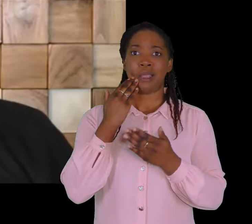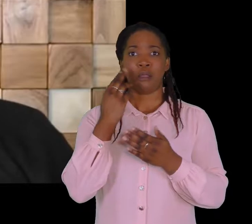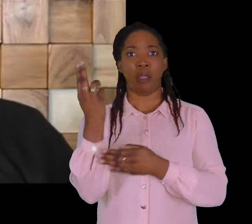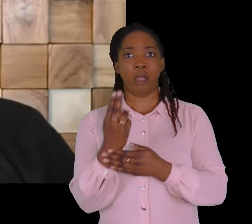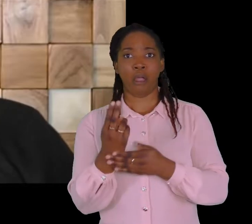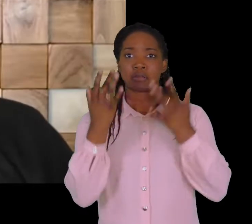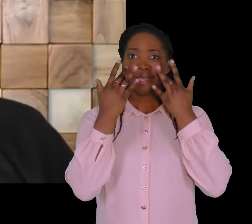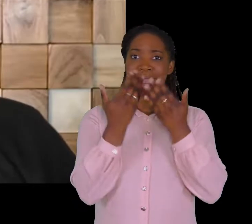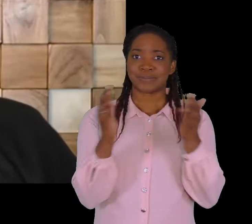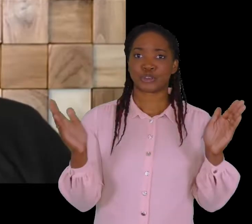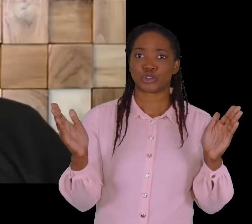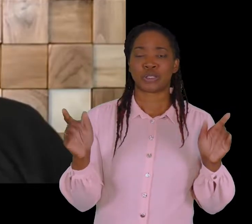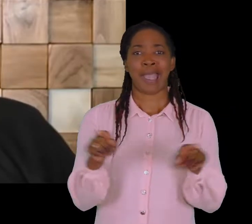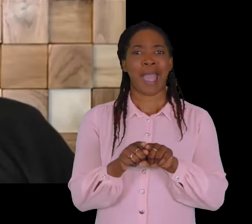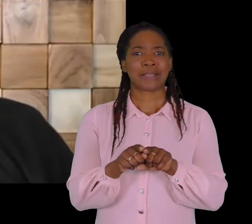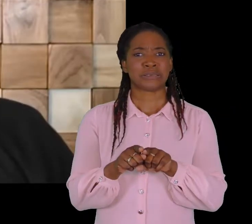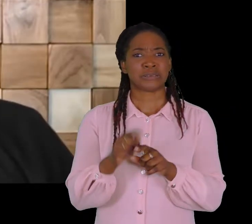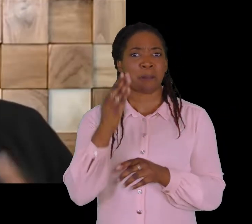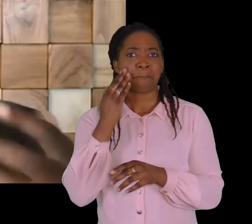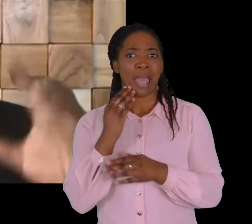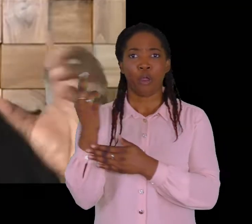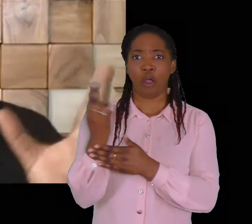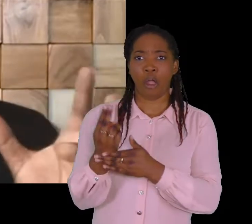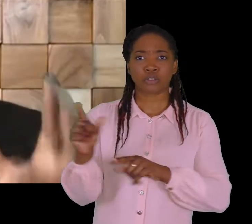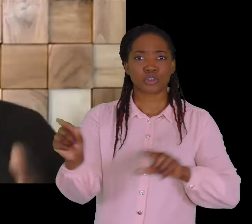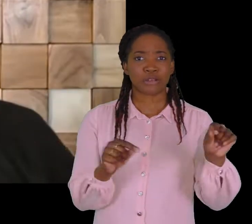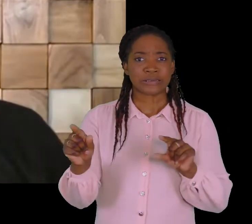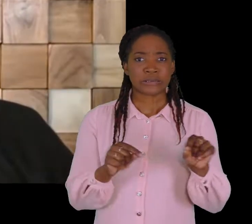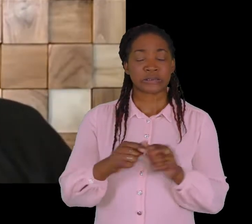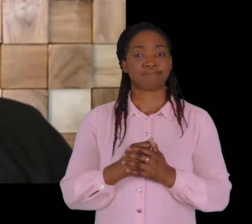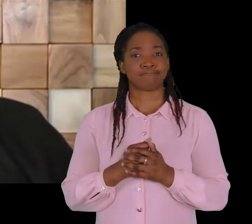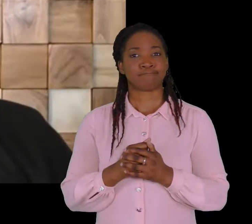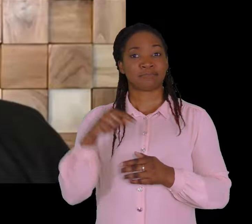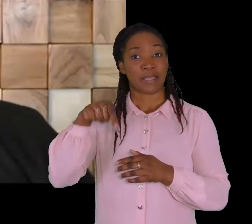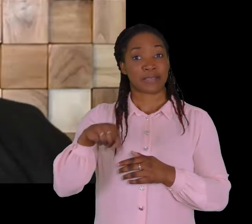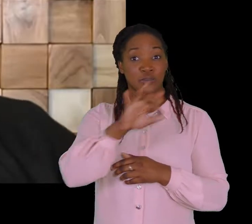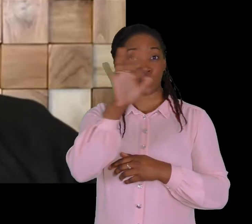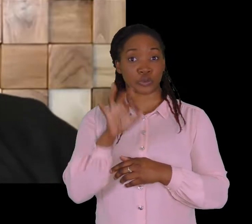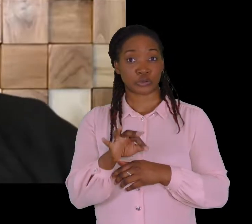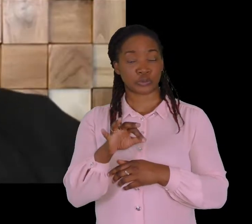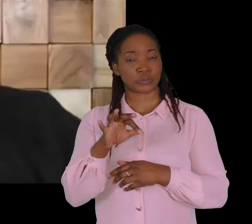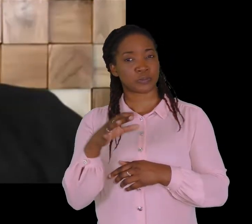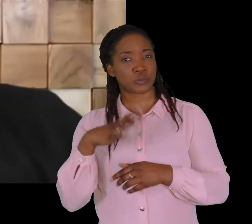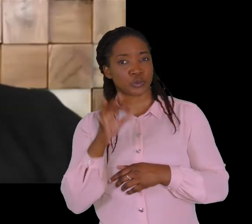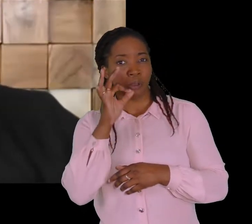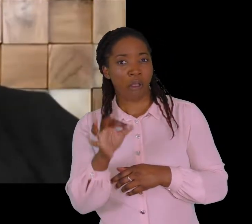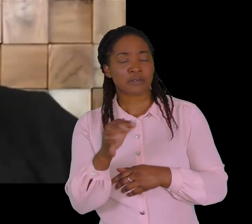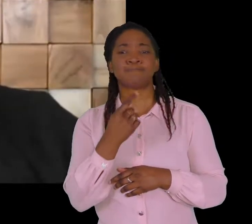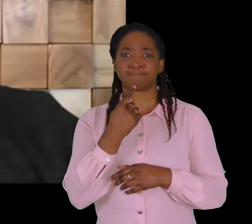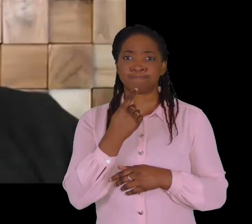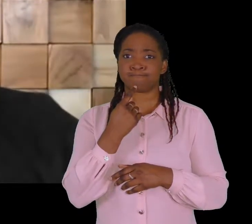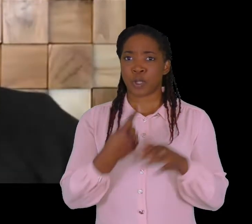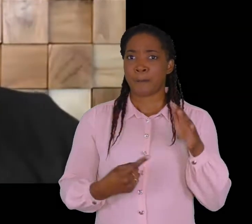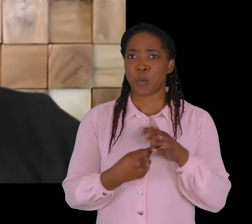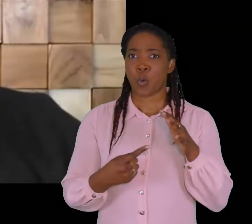exhibition histories of Black art and on what we might call curating Black art. And the question I want to ask in this project